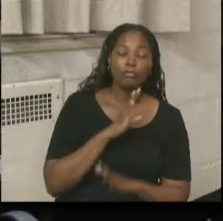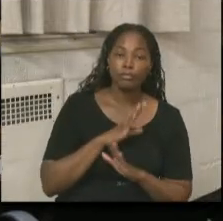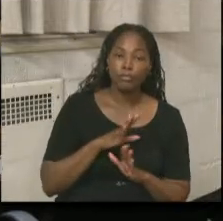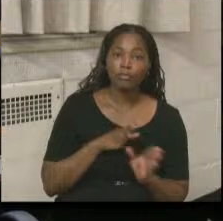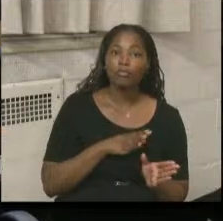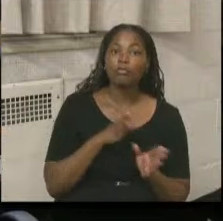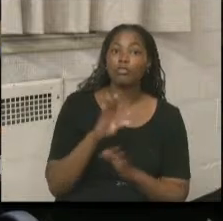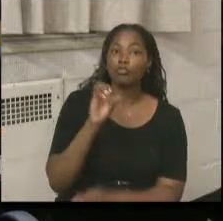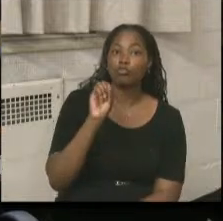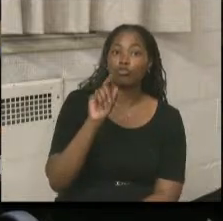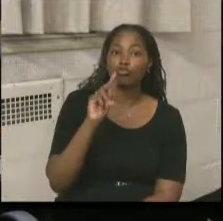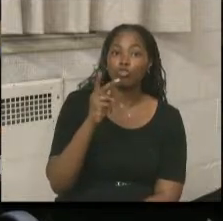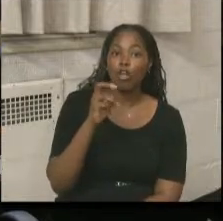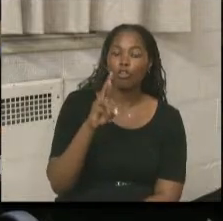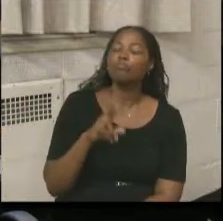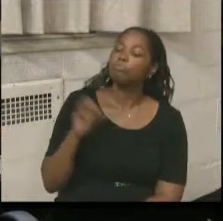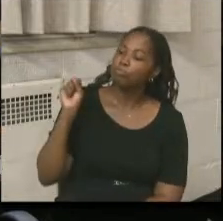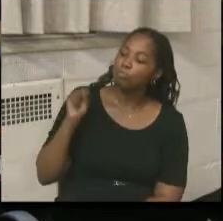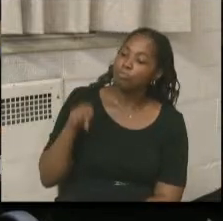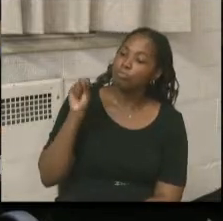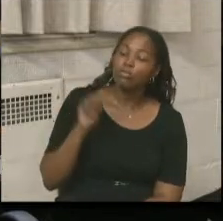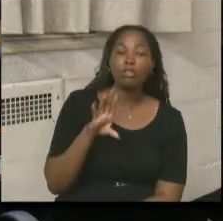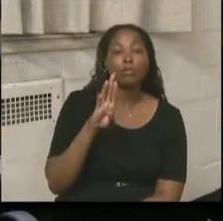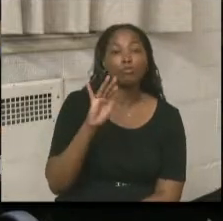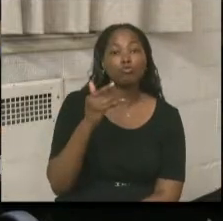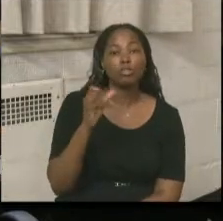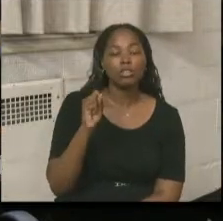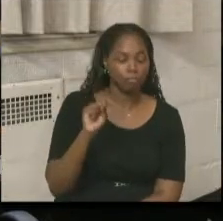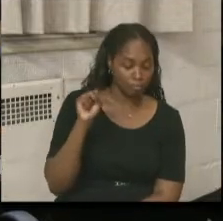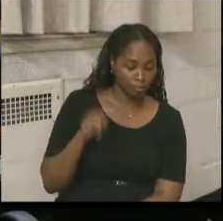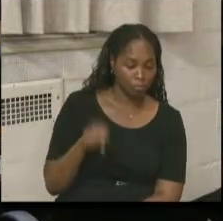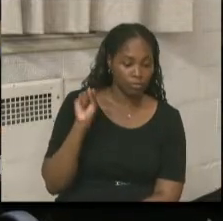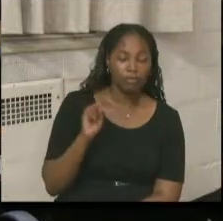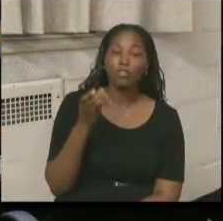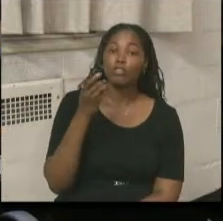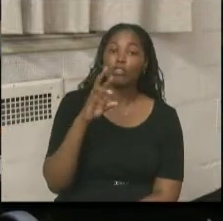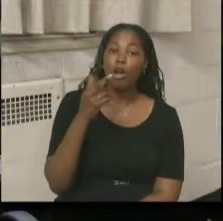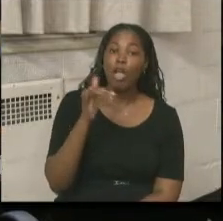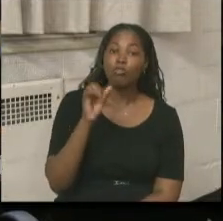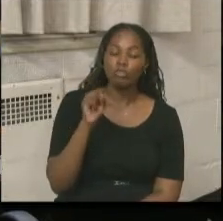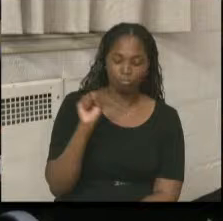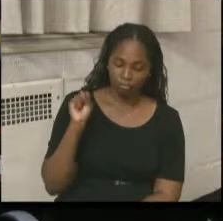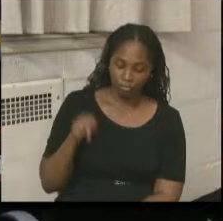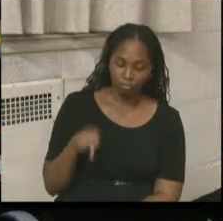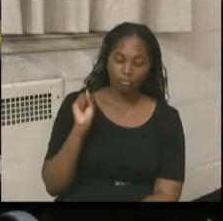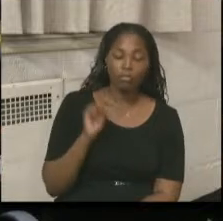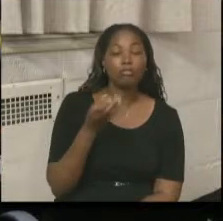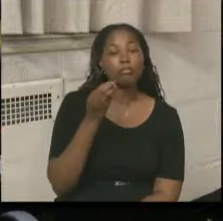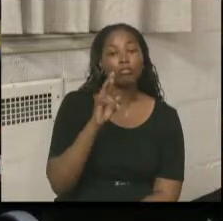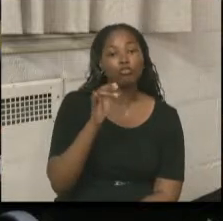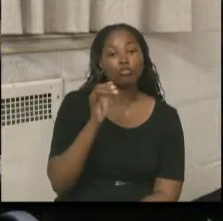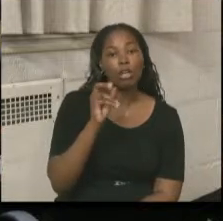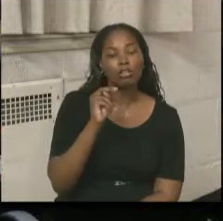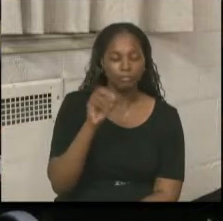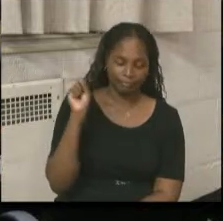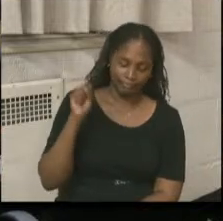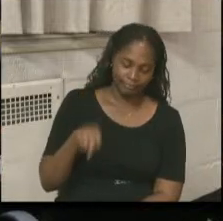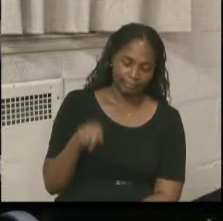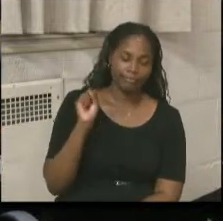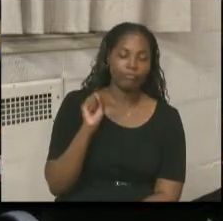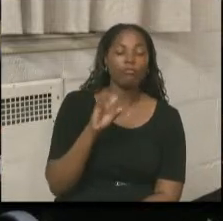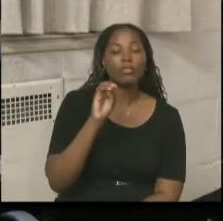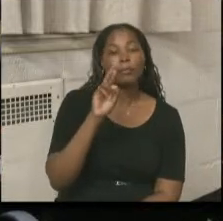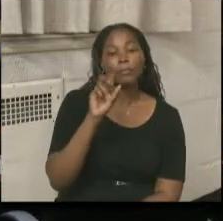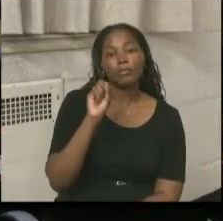Ms. Willa Strother? Aye. Mr. Briggs? Aye. Dr. Harris? Aye. Mr. Jackson?